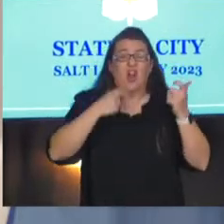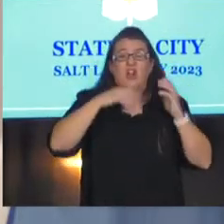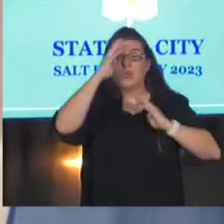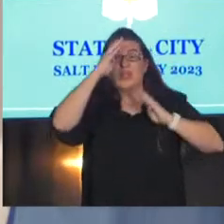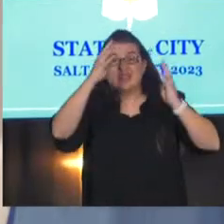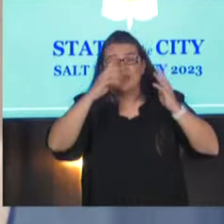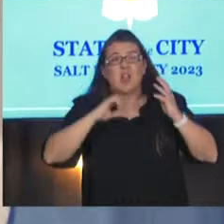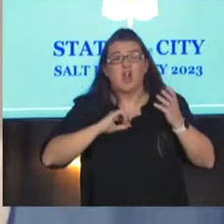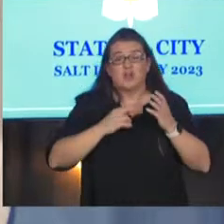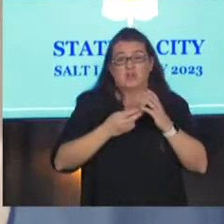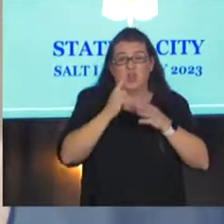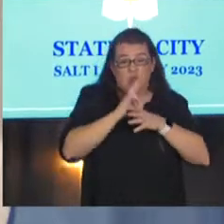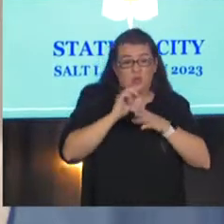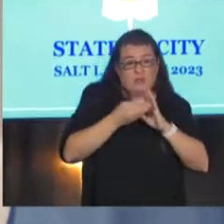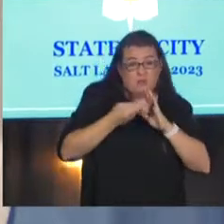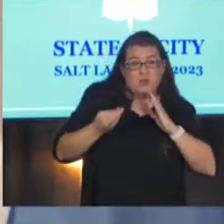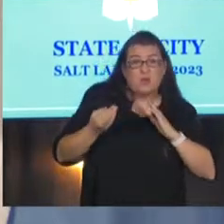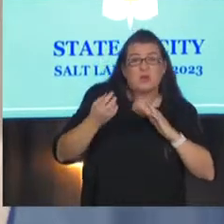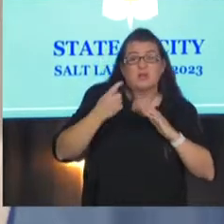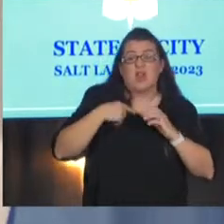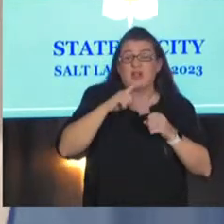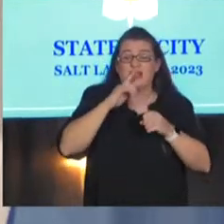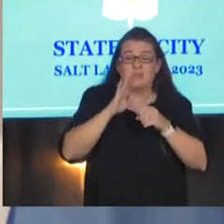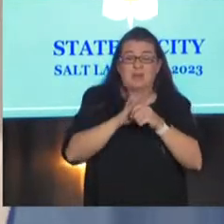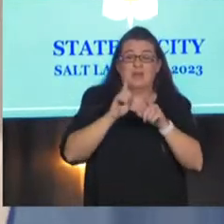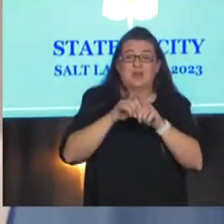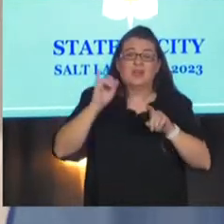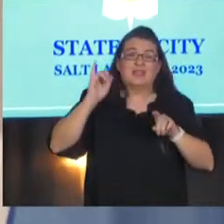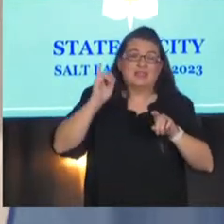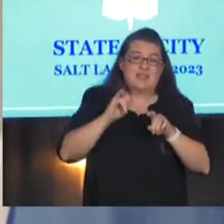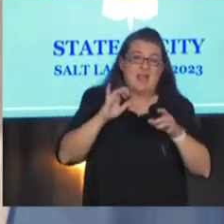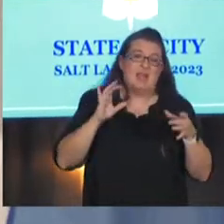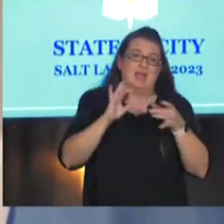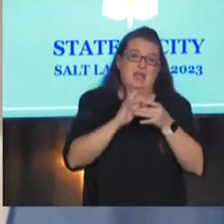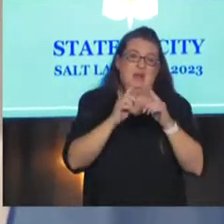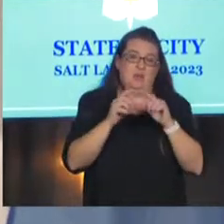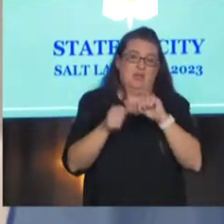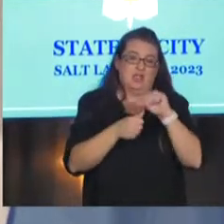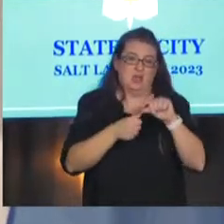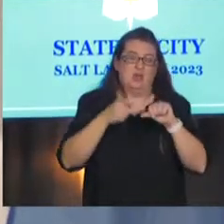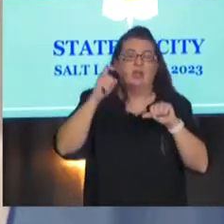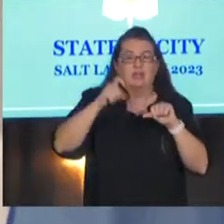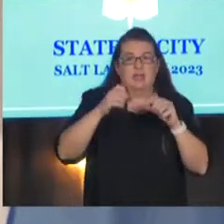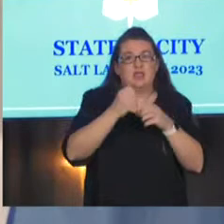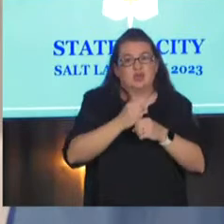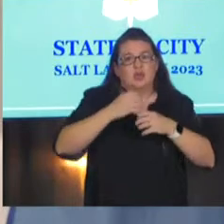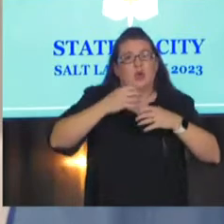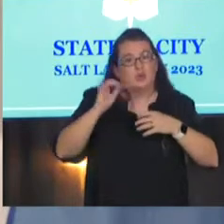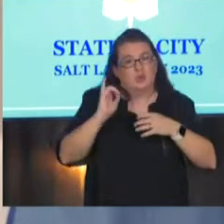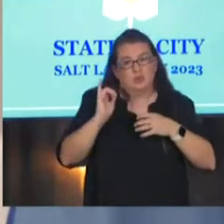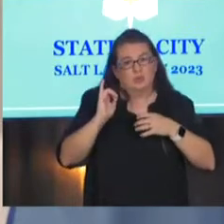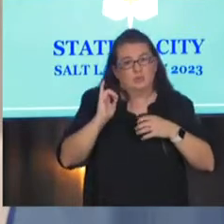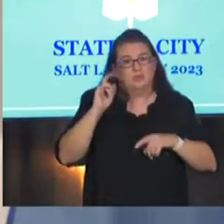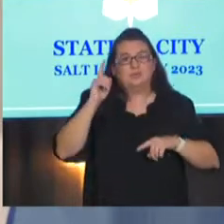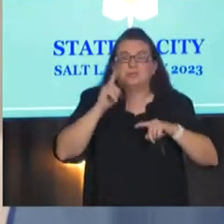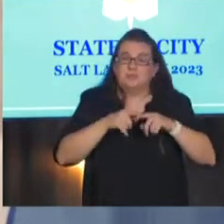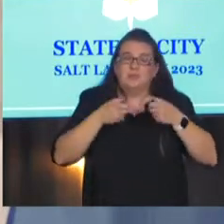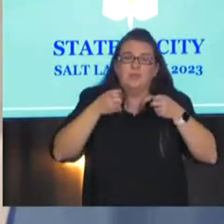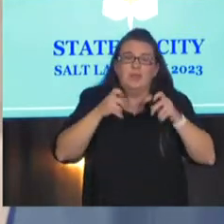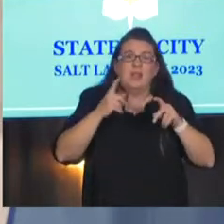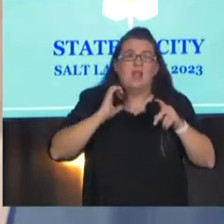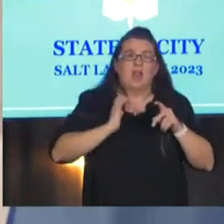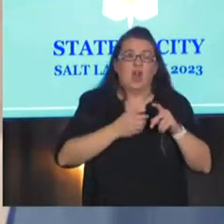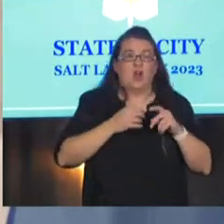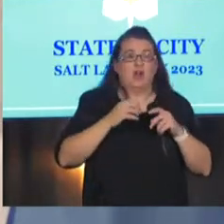resourcefulness, and most importantly, our commitment to staying connected needs to grow. We can't let our rapid